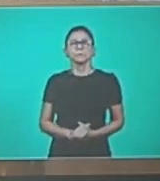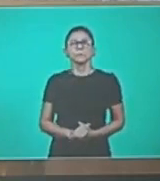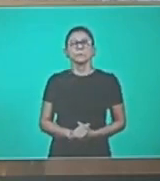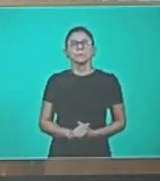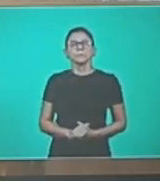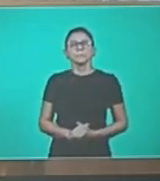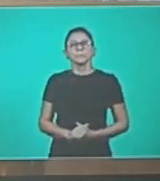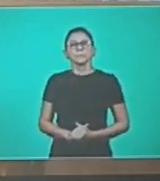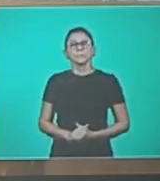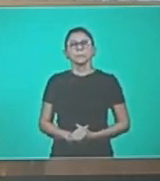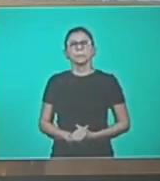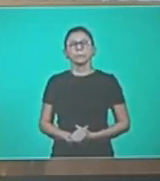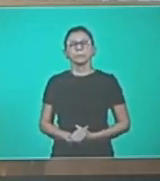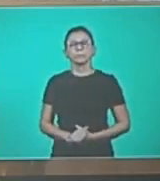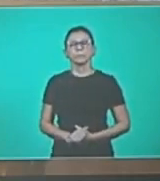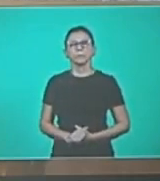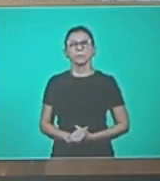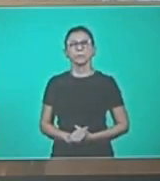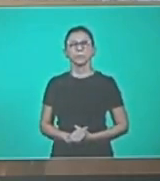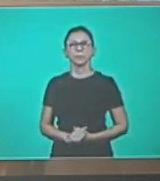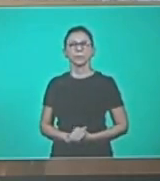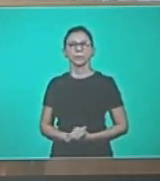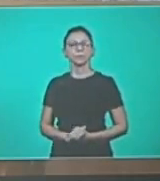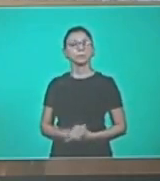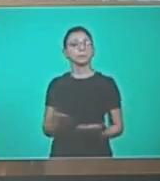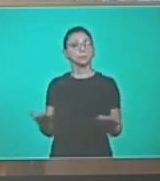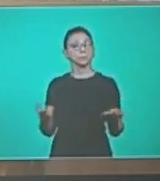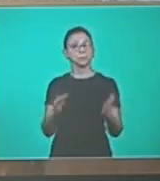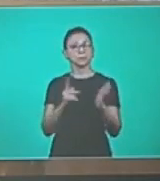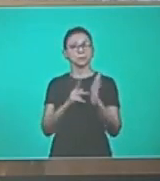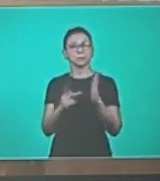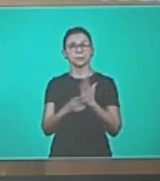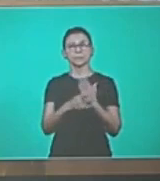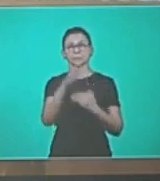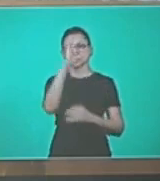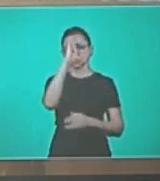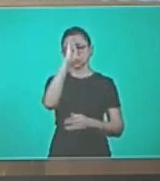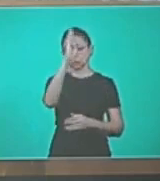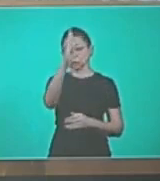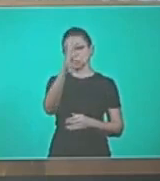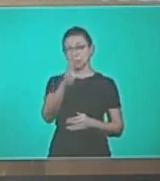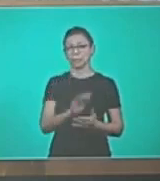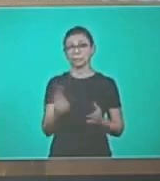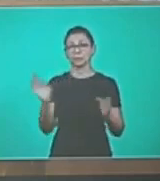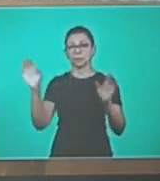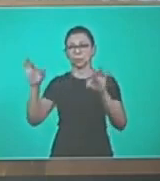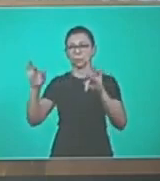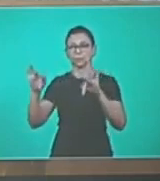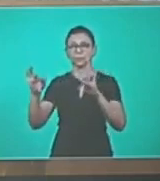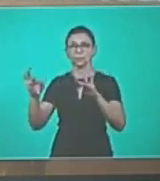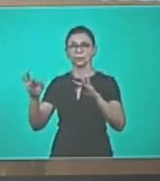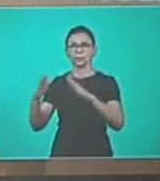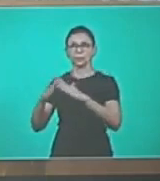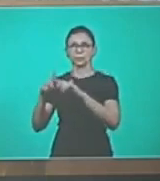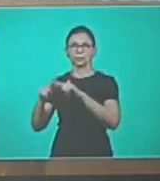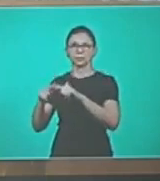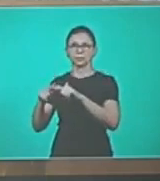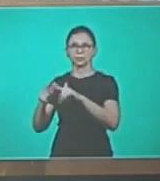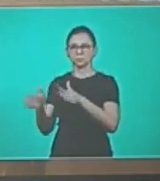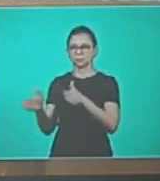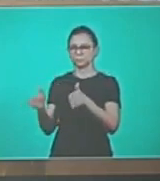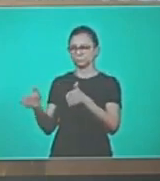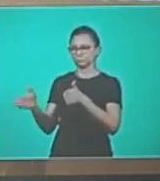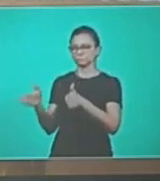the laborers of the last moment. Directly, we are living the